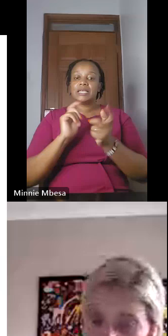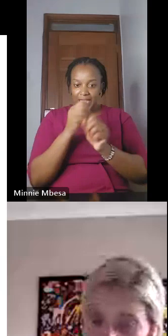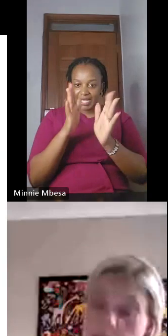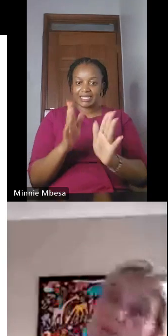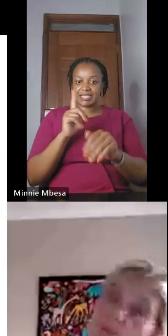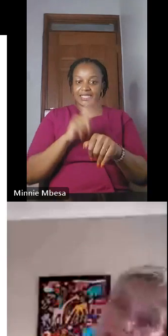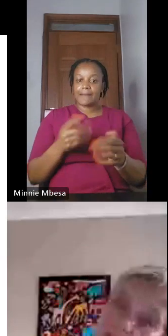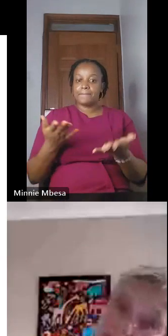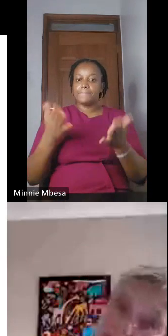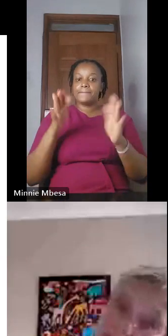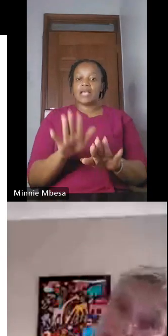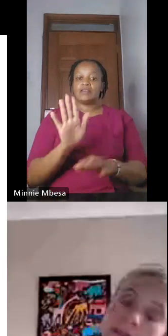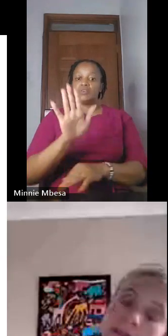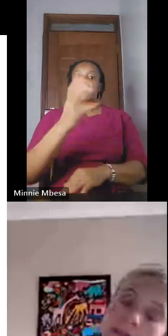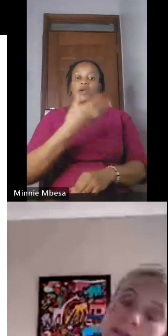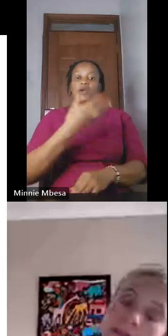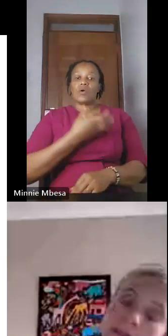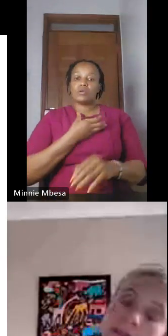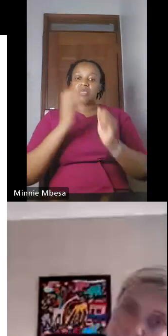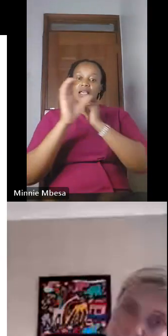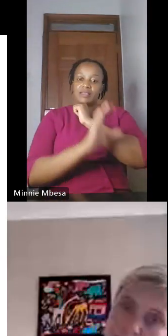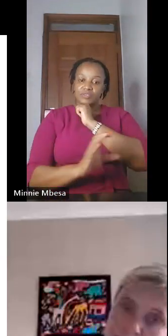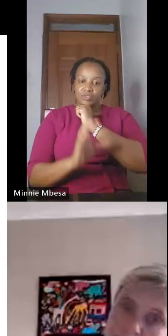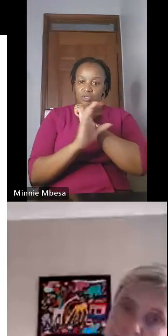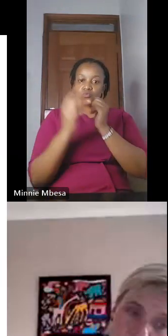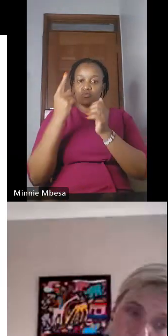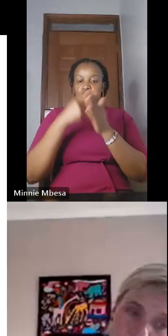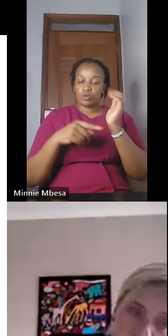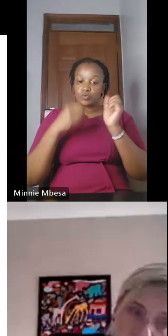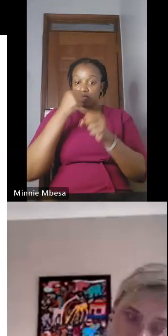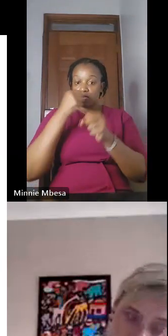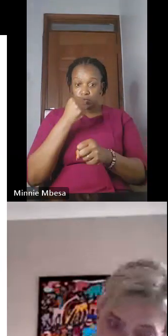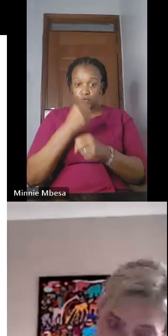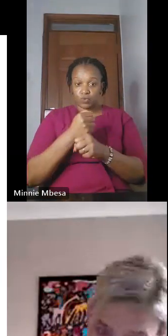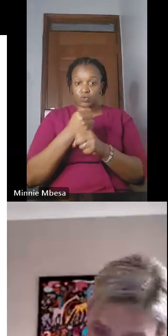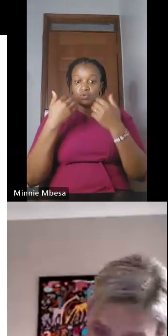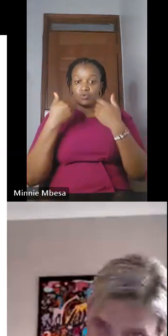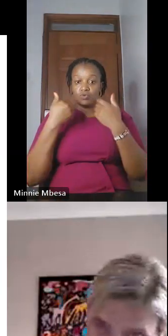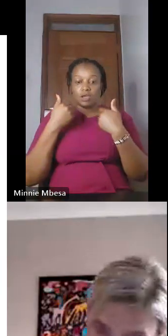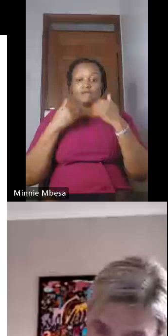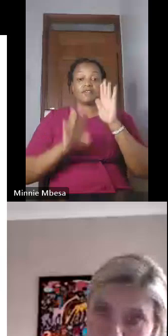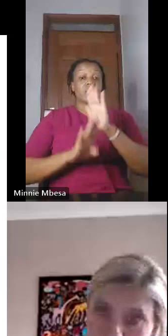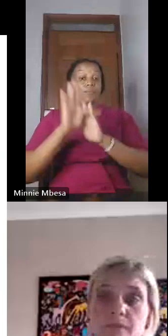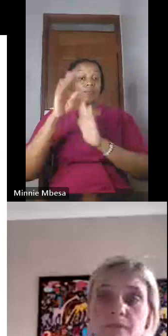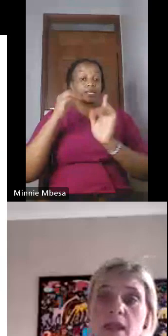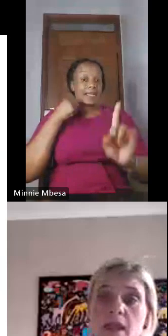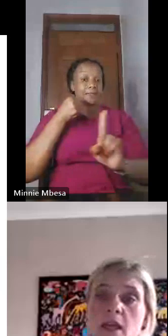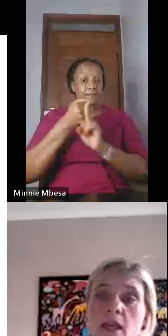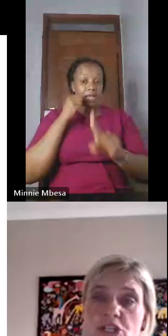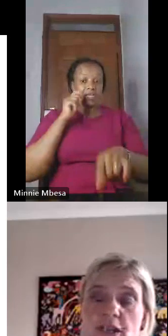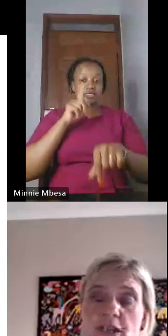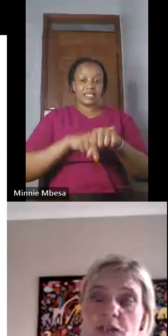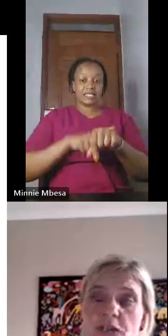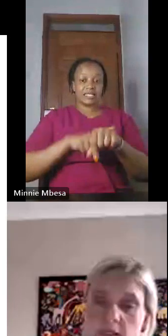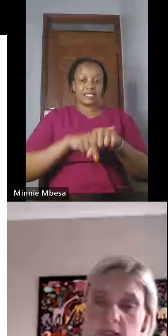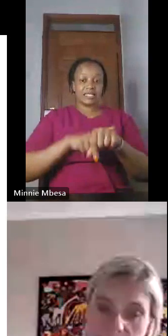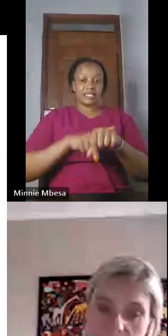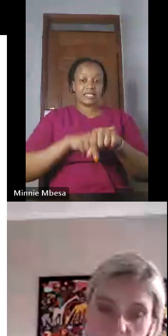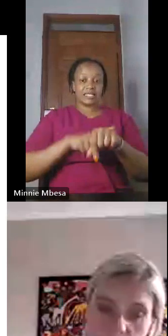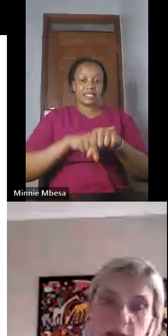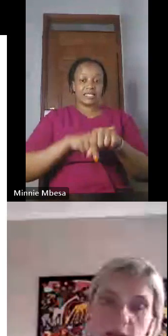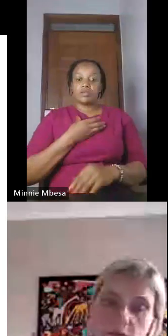So what is it that you will do in order to have a development impact when you return to your home country? John, if